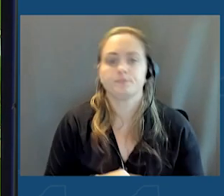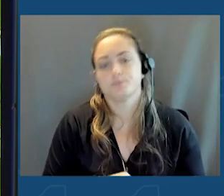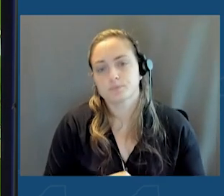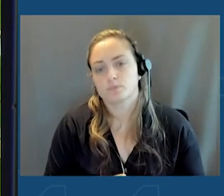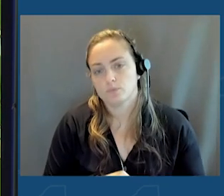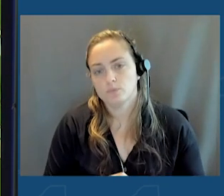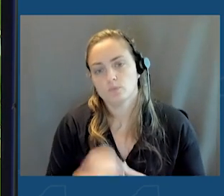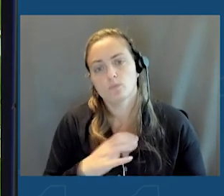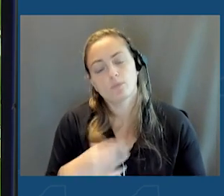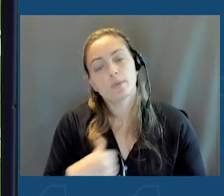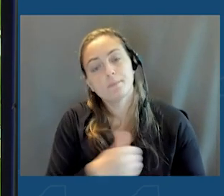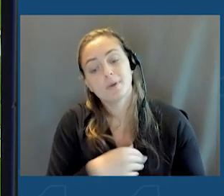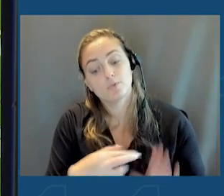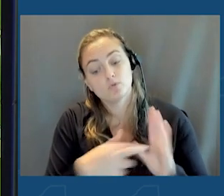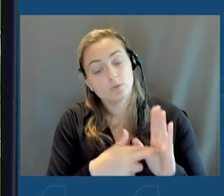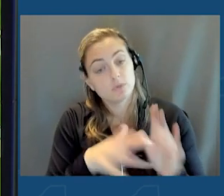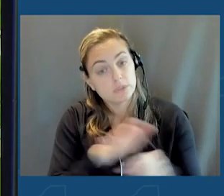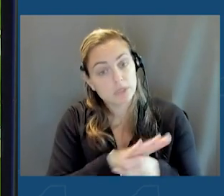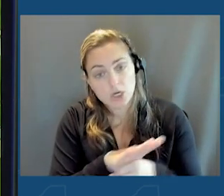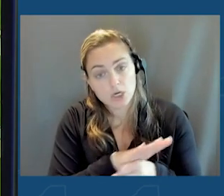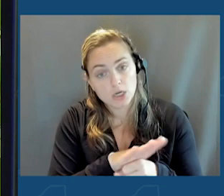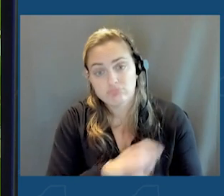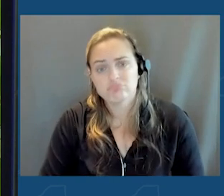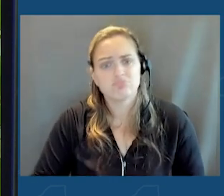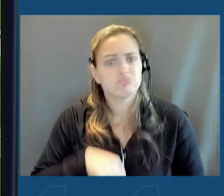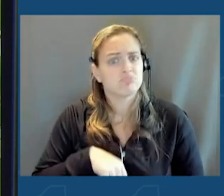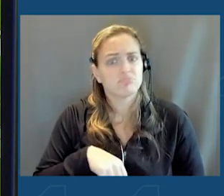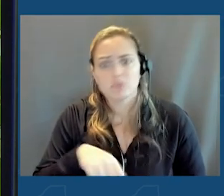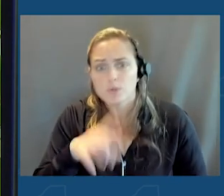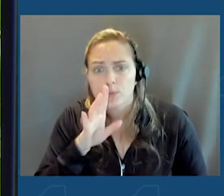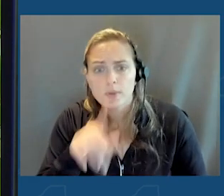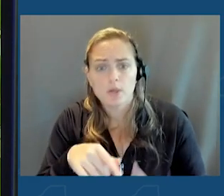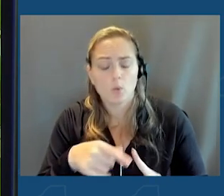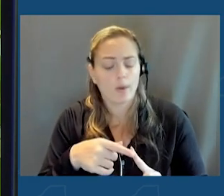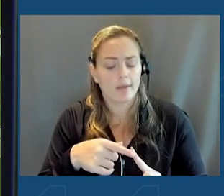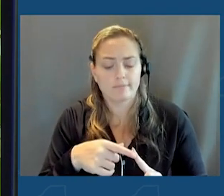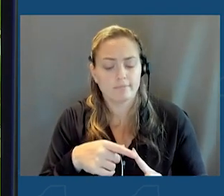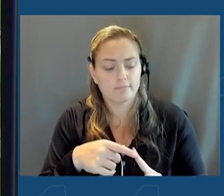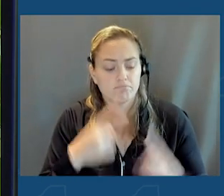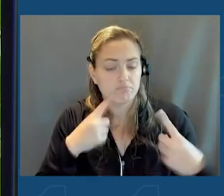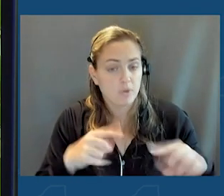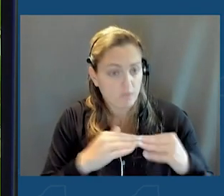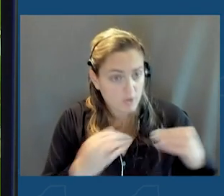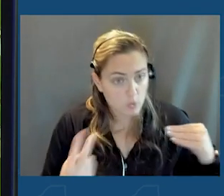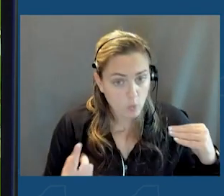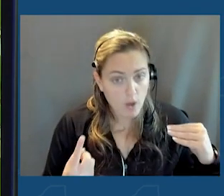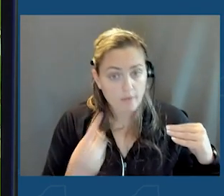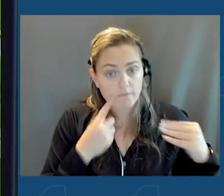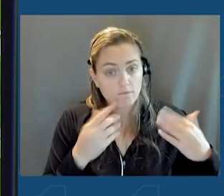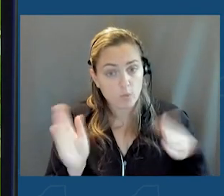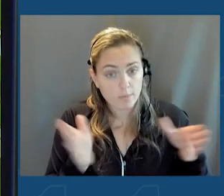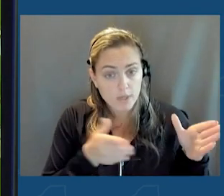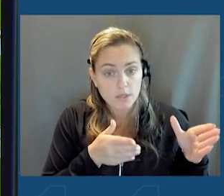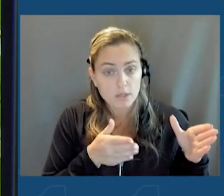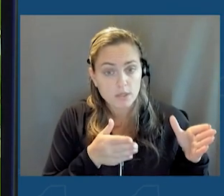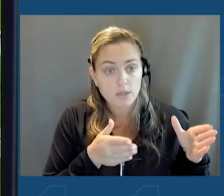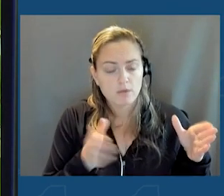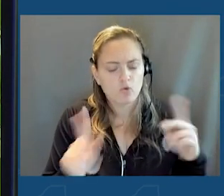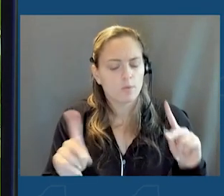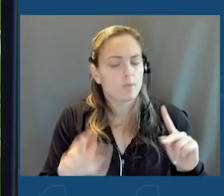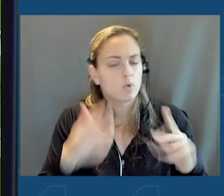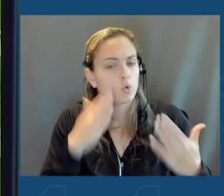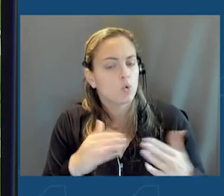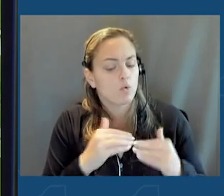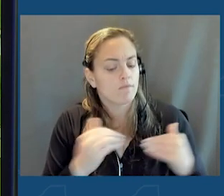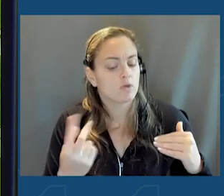member representing this area, I was proud to speak when announcing phase 1 of this plan. For those of you that don't know, phase